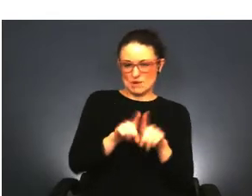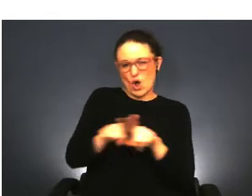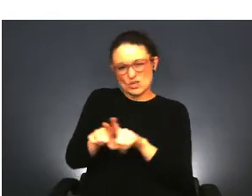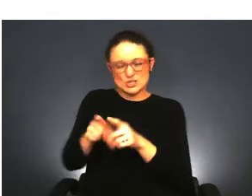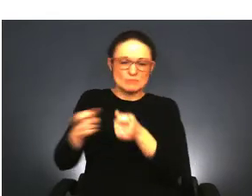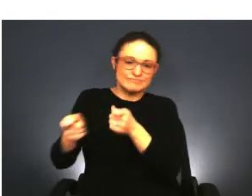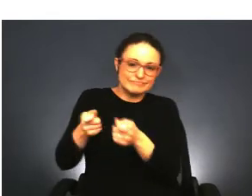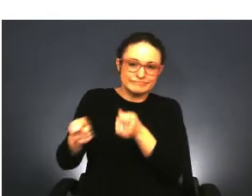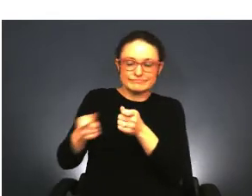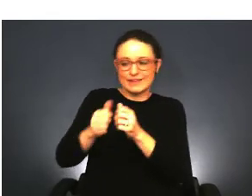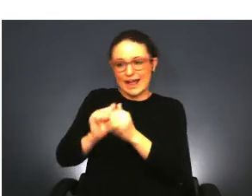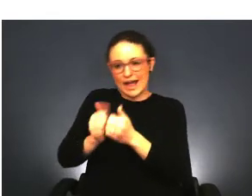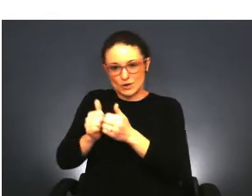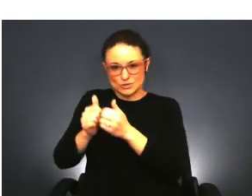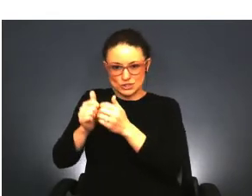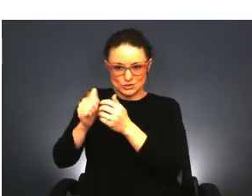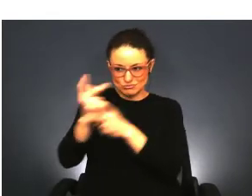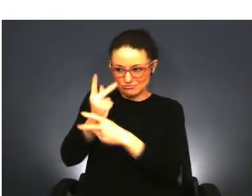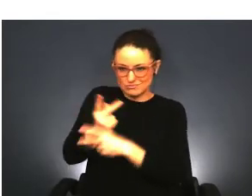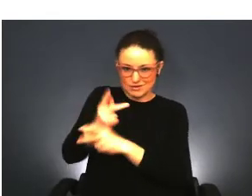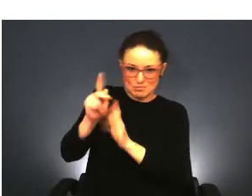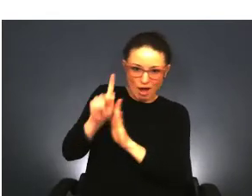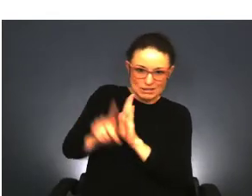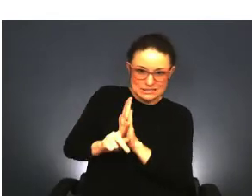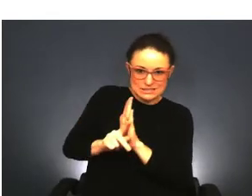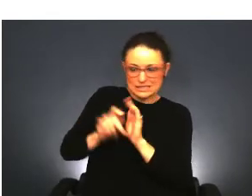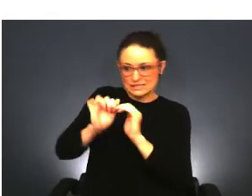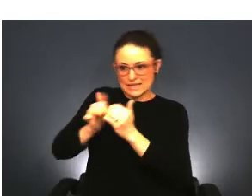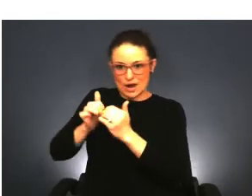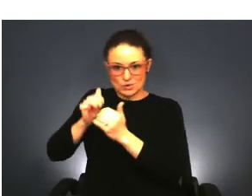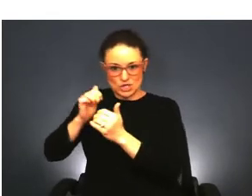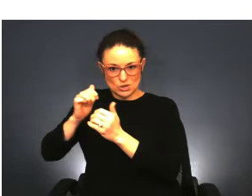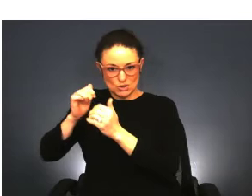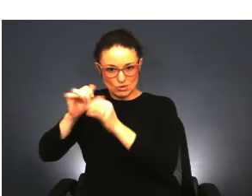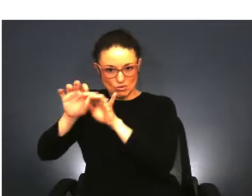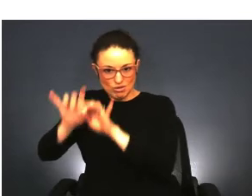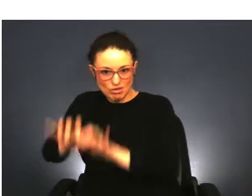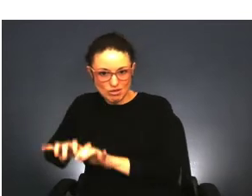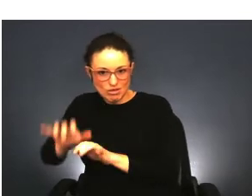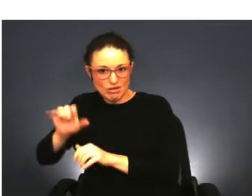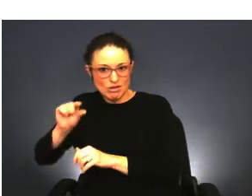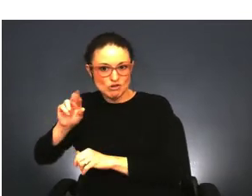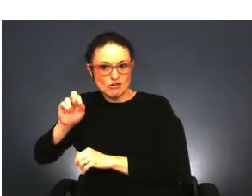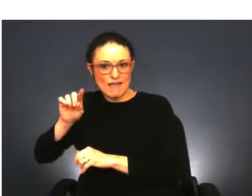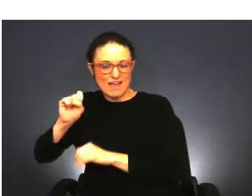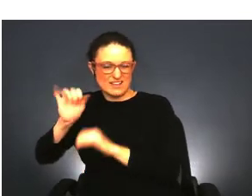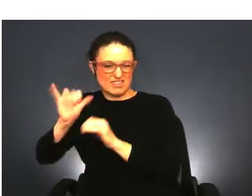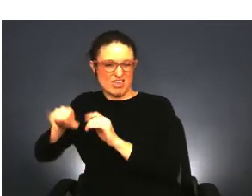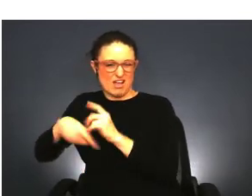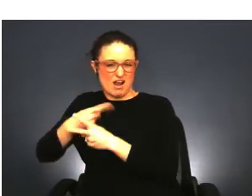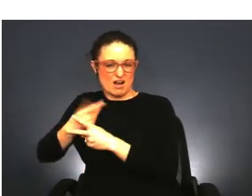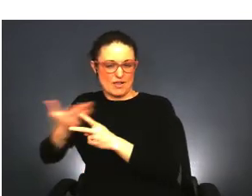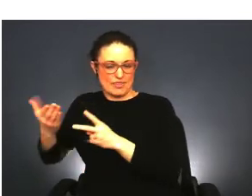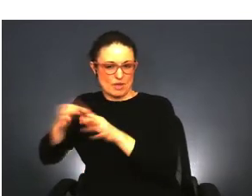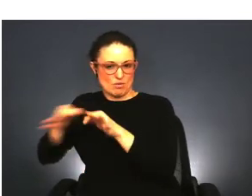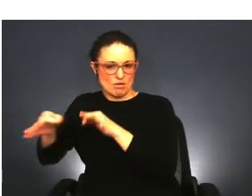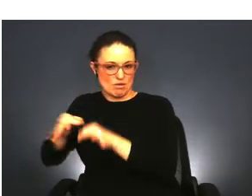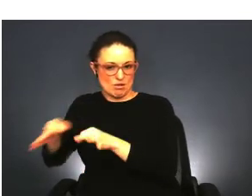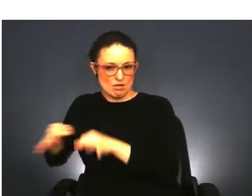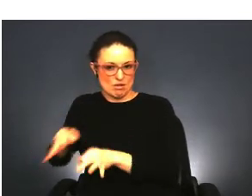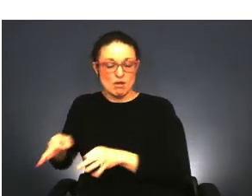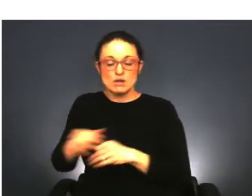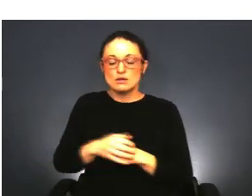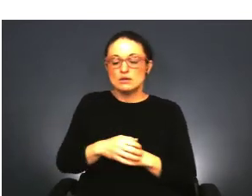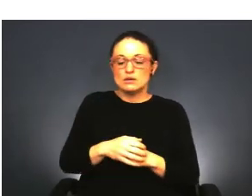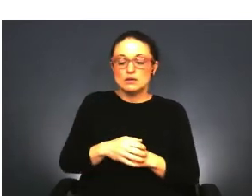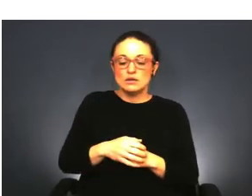assigning grades and learning metrics and things like that. So again, very happy to see you because I think that the